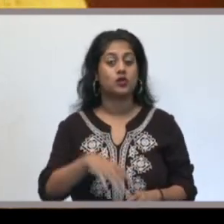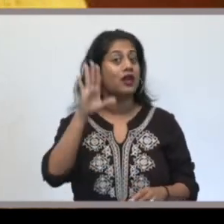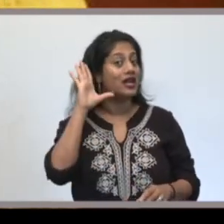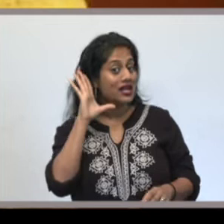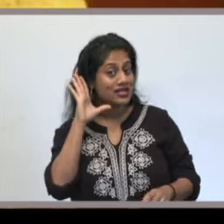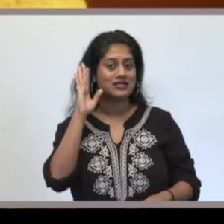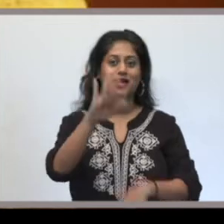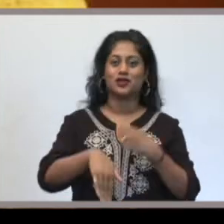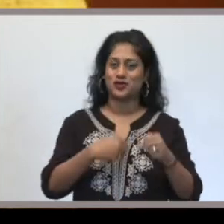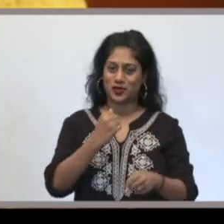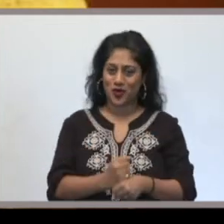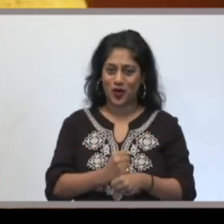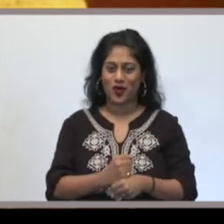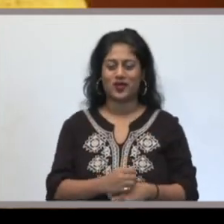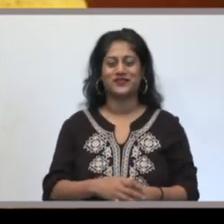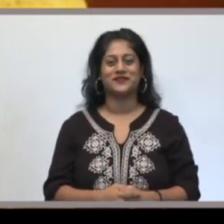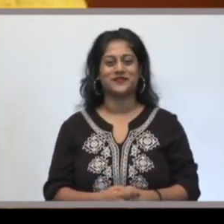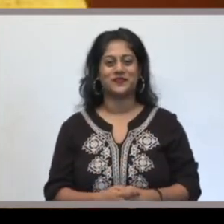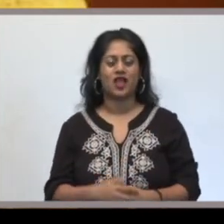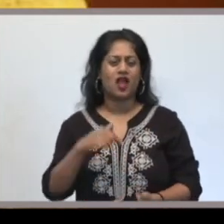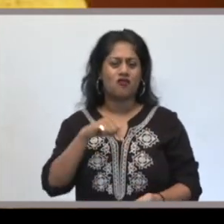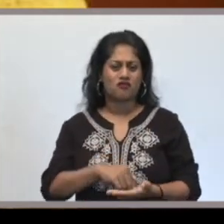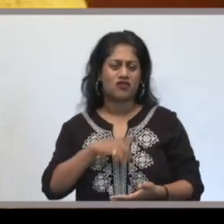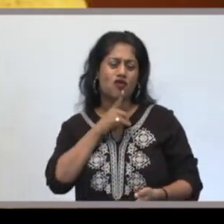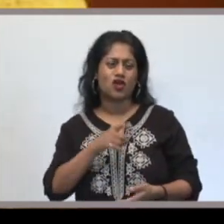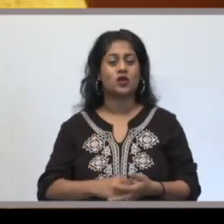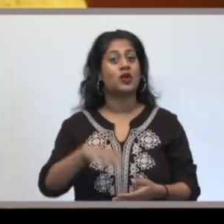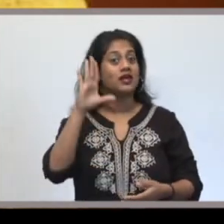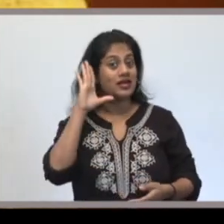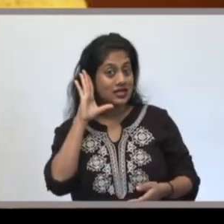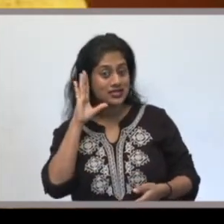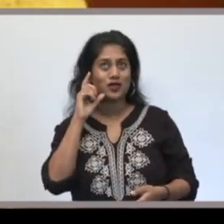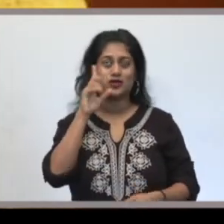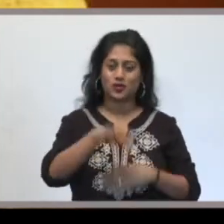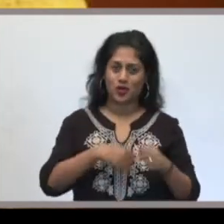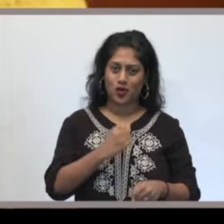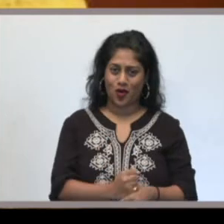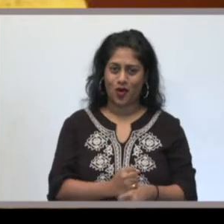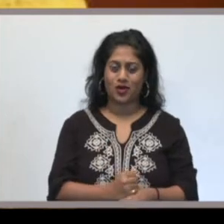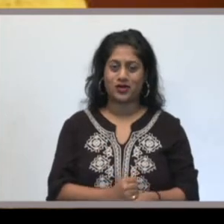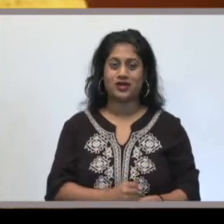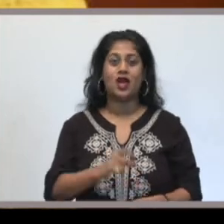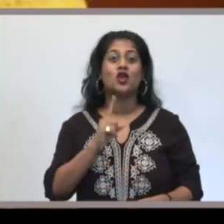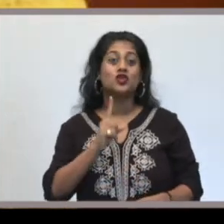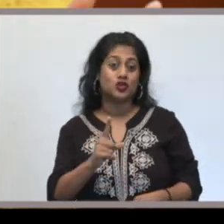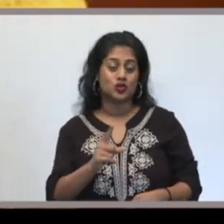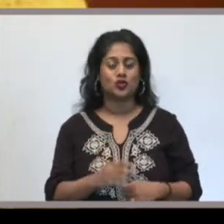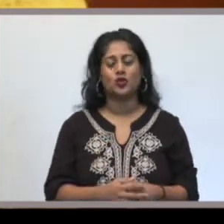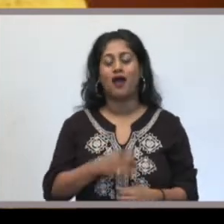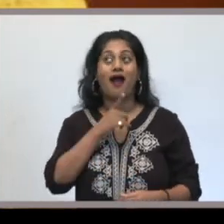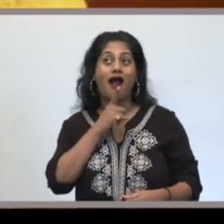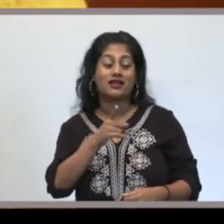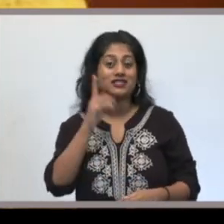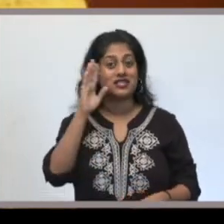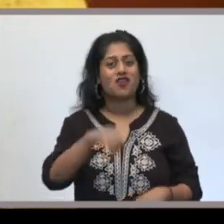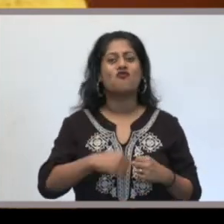God as He made you unique for His plan and purpose. after a year where the whole world has been flattened